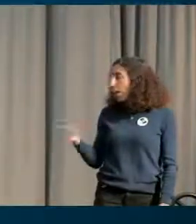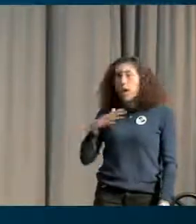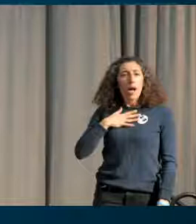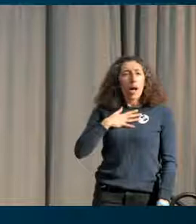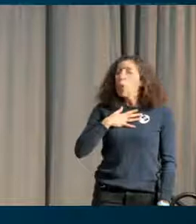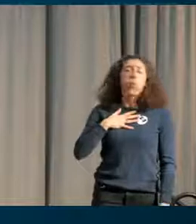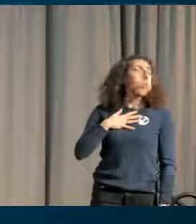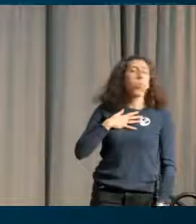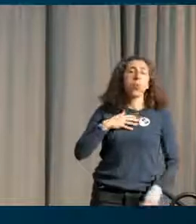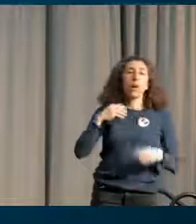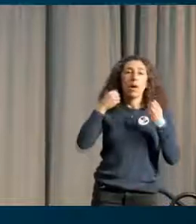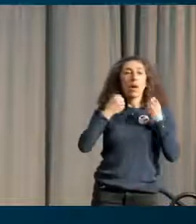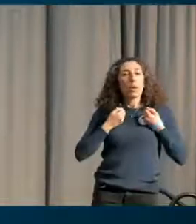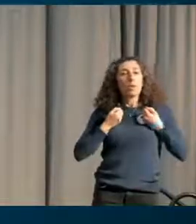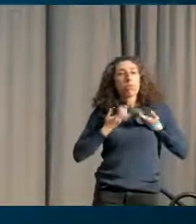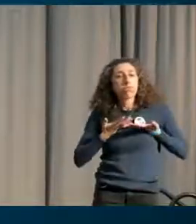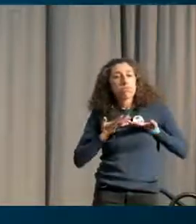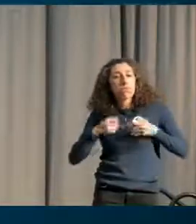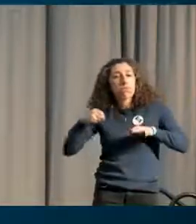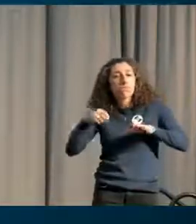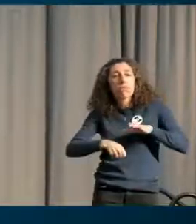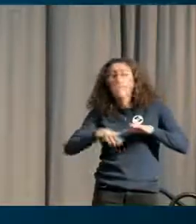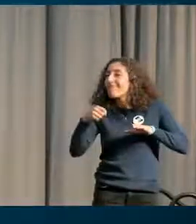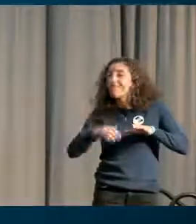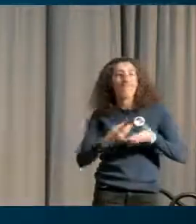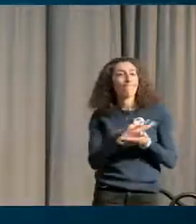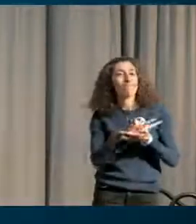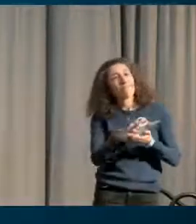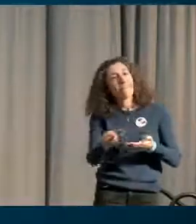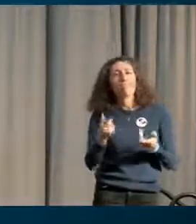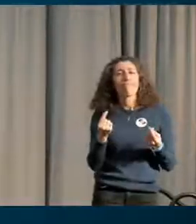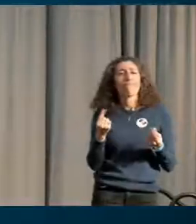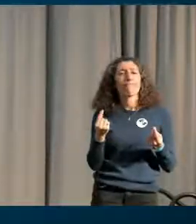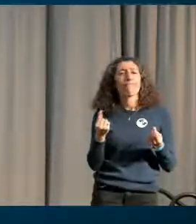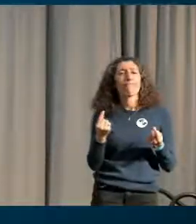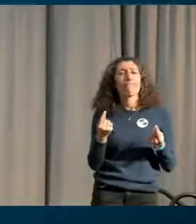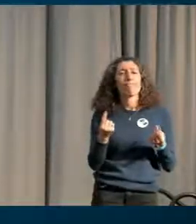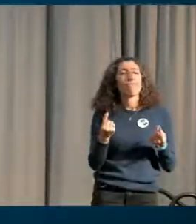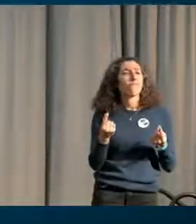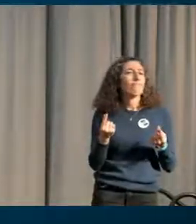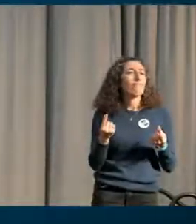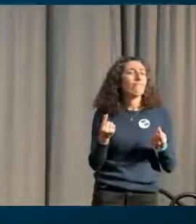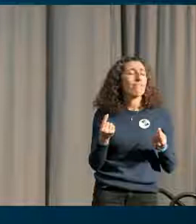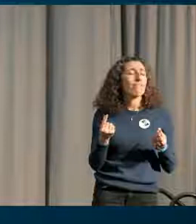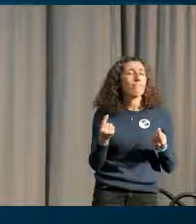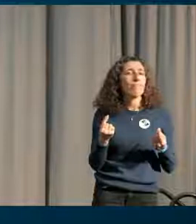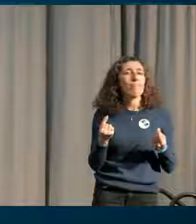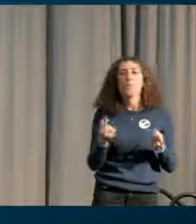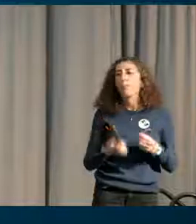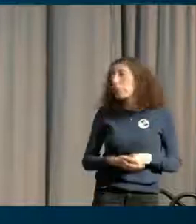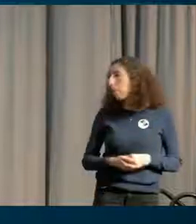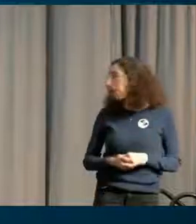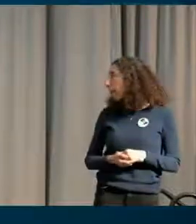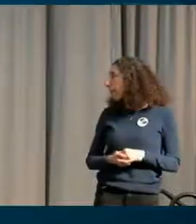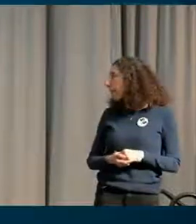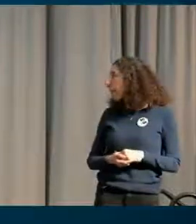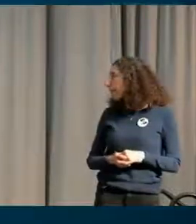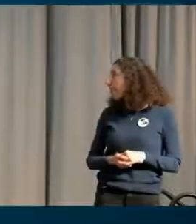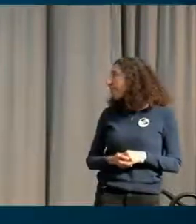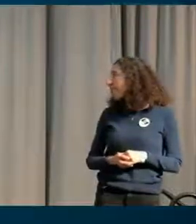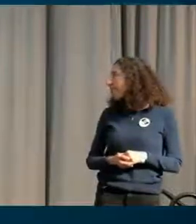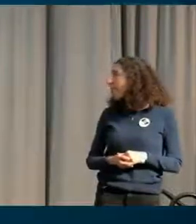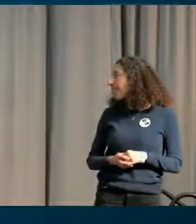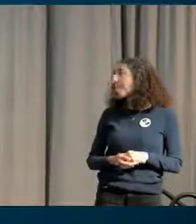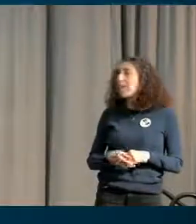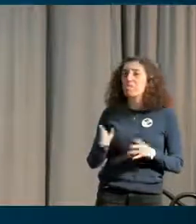Oh, that made me tired. Okay, I don't think I can do it that way either. But I actually remember there was a scientist by the name of